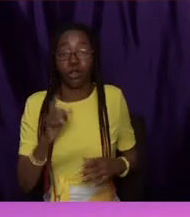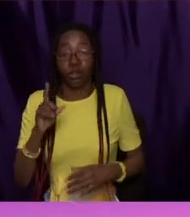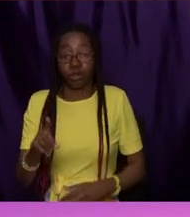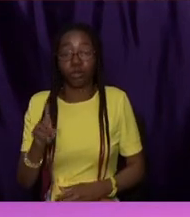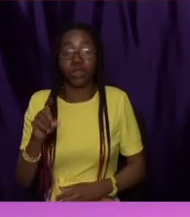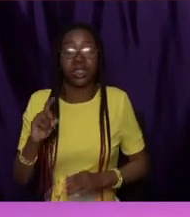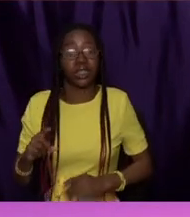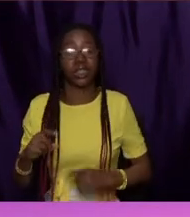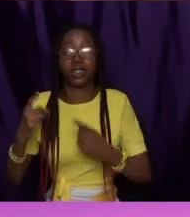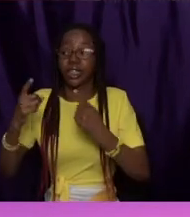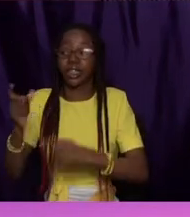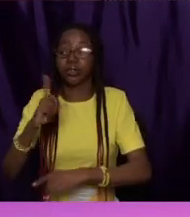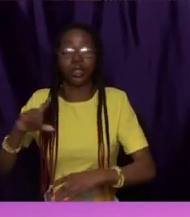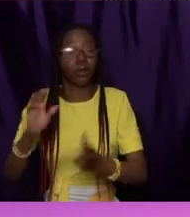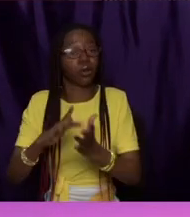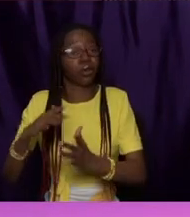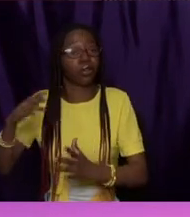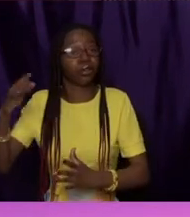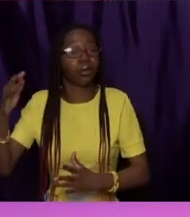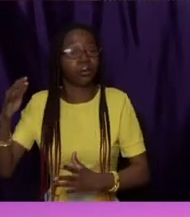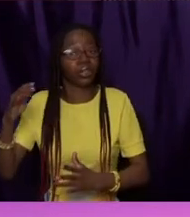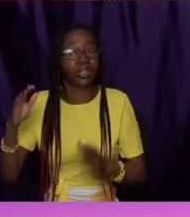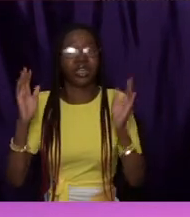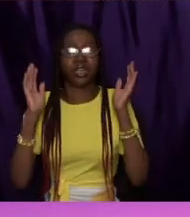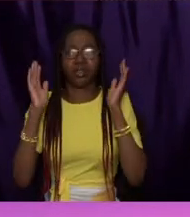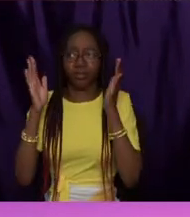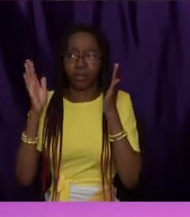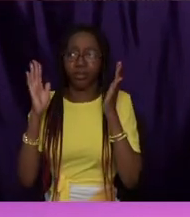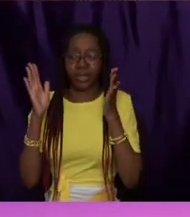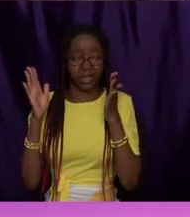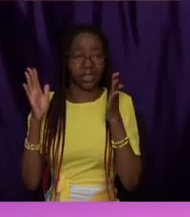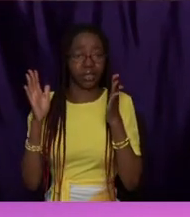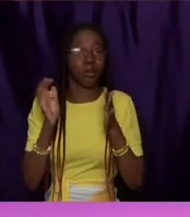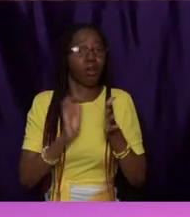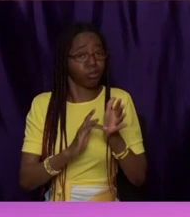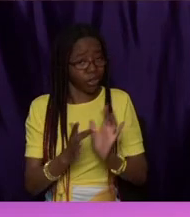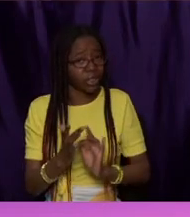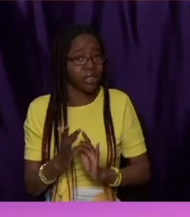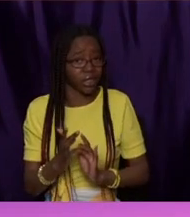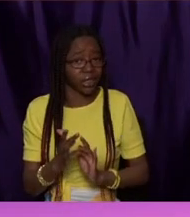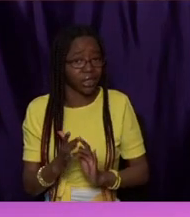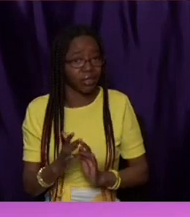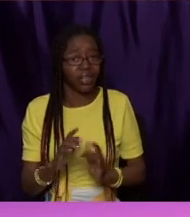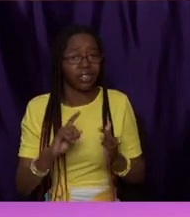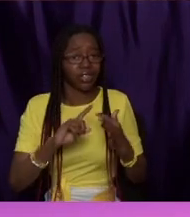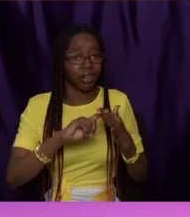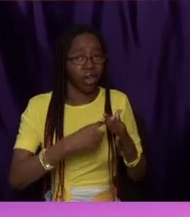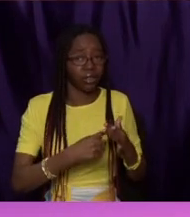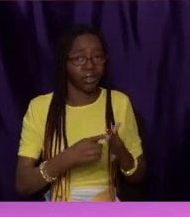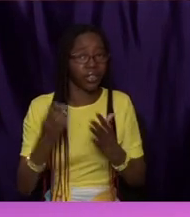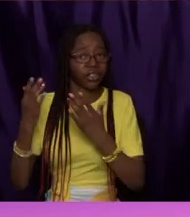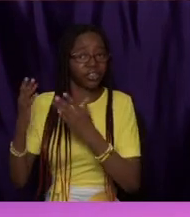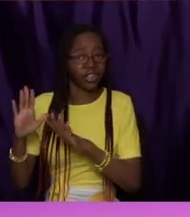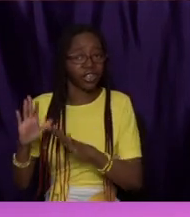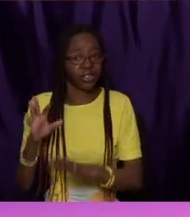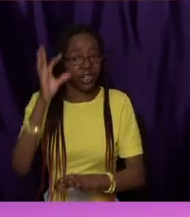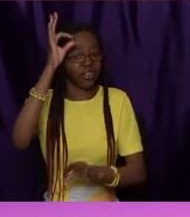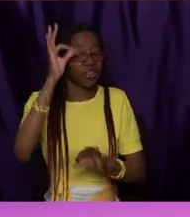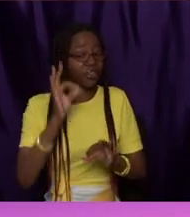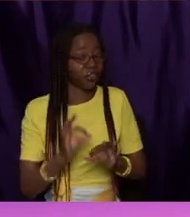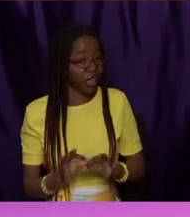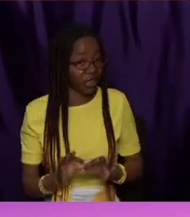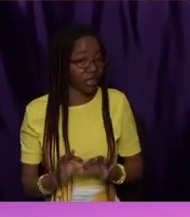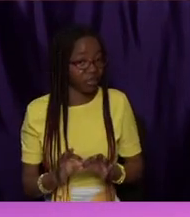need to give God glory and fix your eye on Jesus, the author and finisher of your